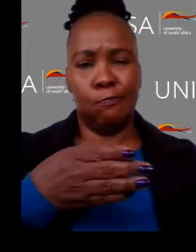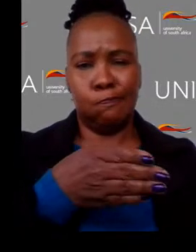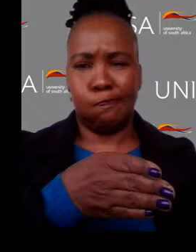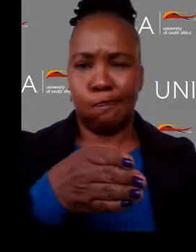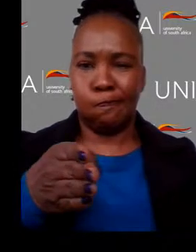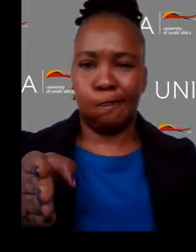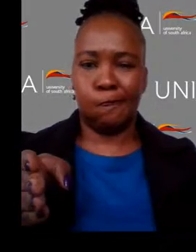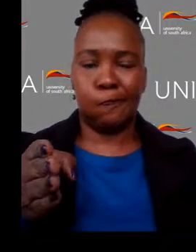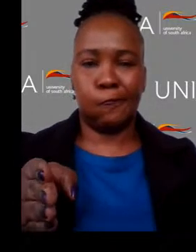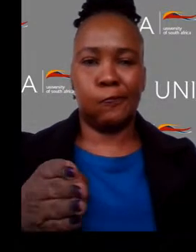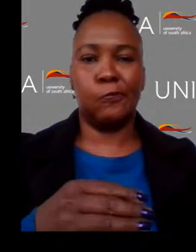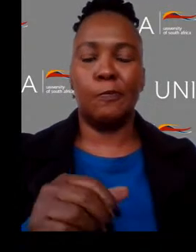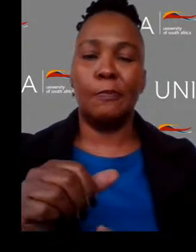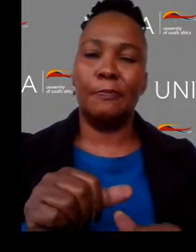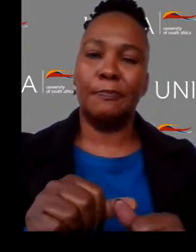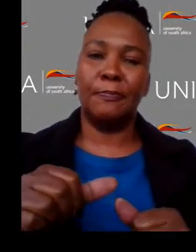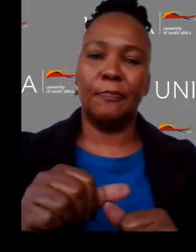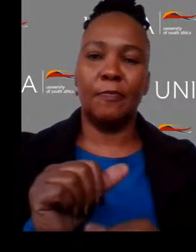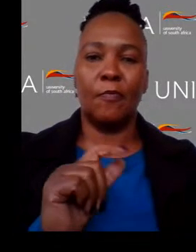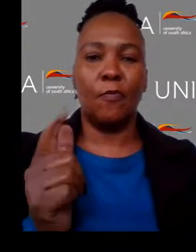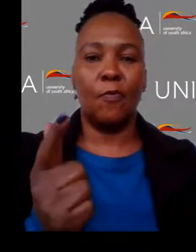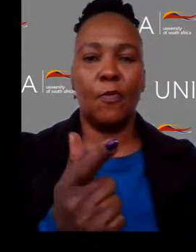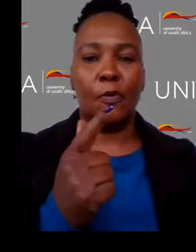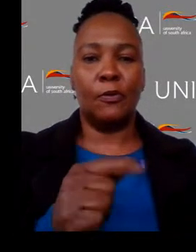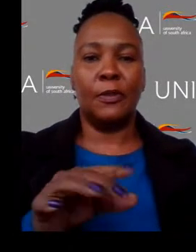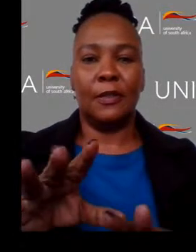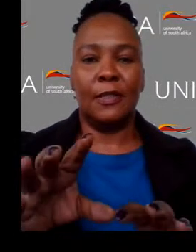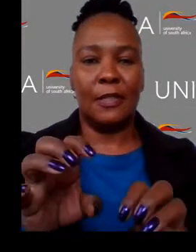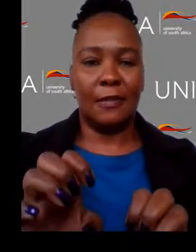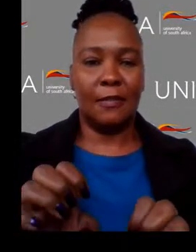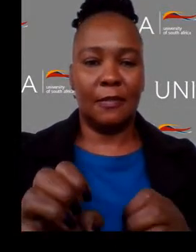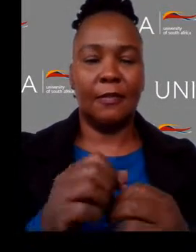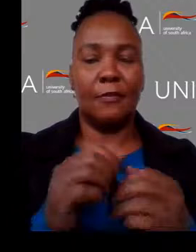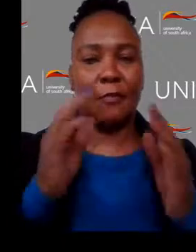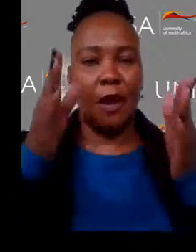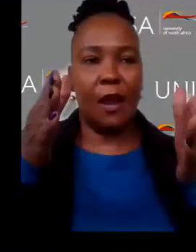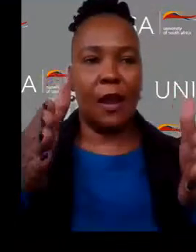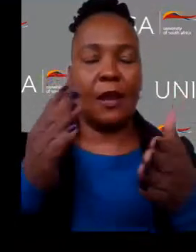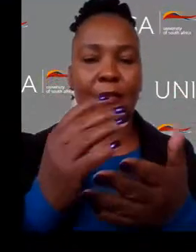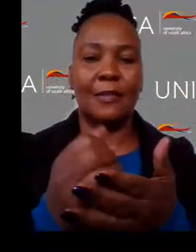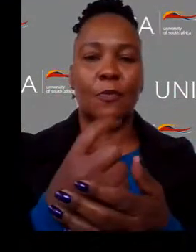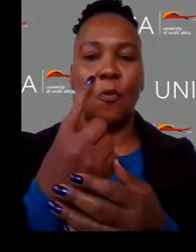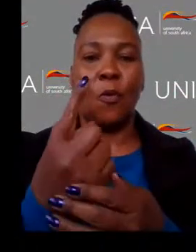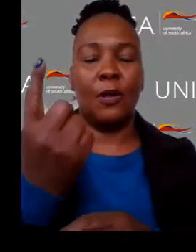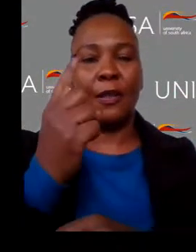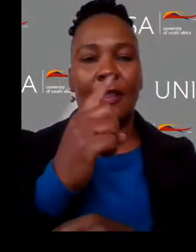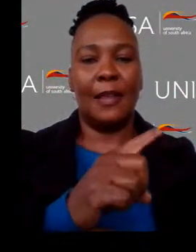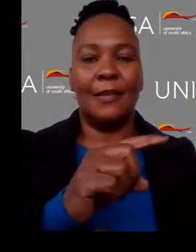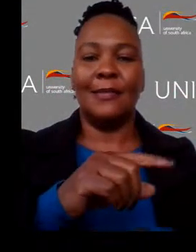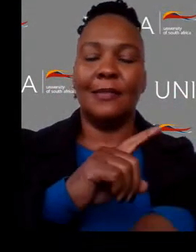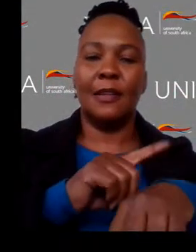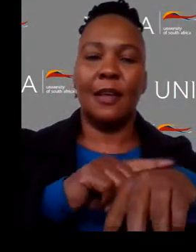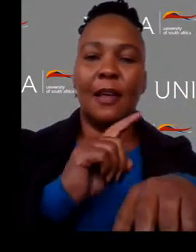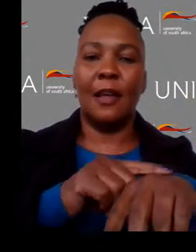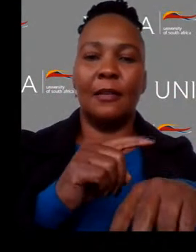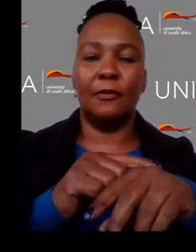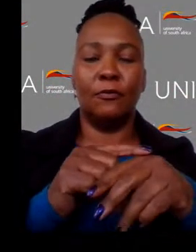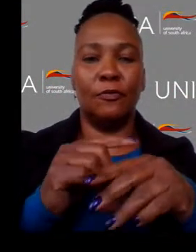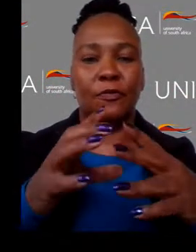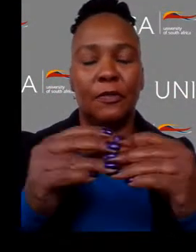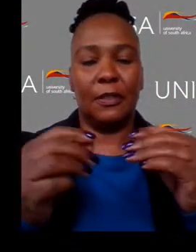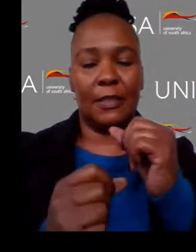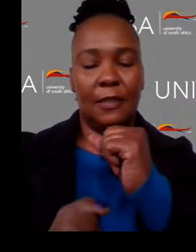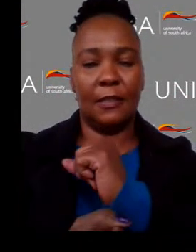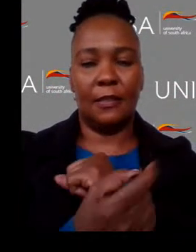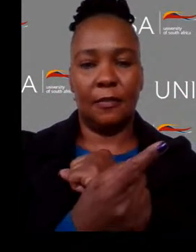the best as you commence this examination. But remember, just be focused, take it one day at a time, and you will get through this session.